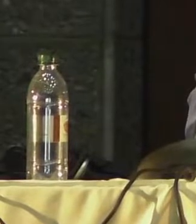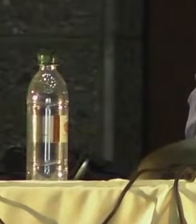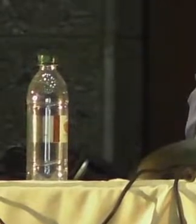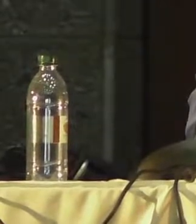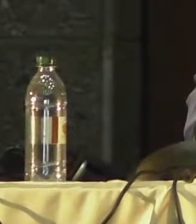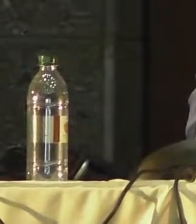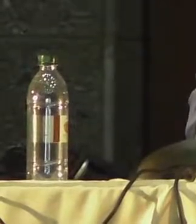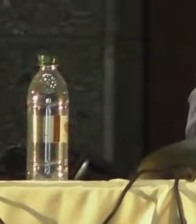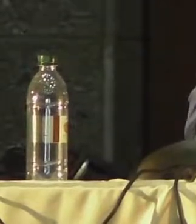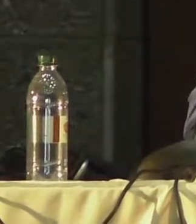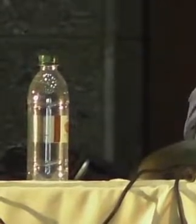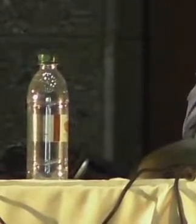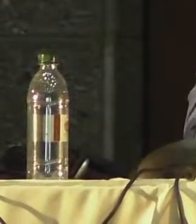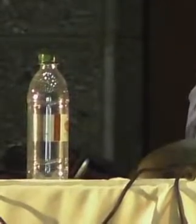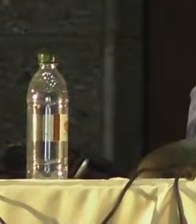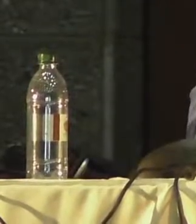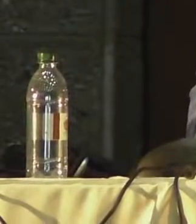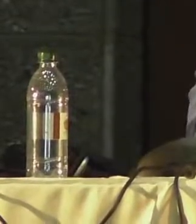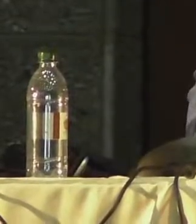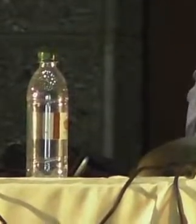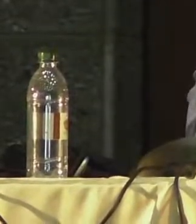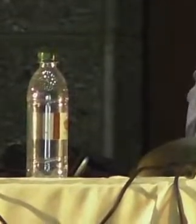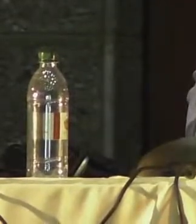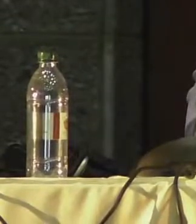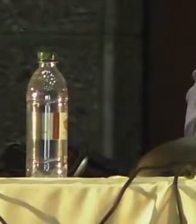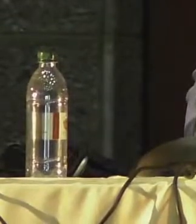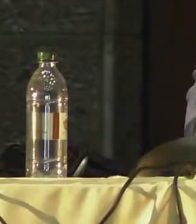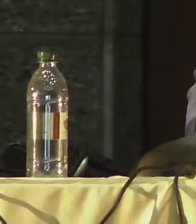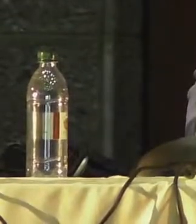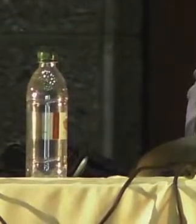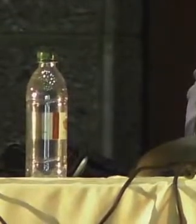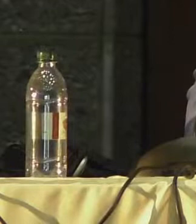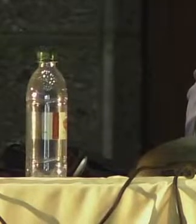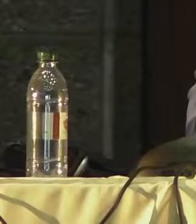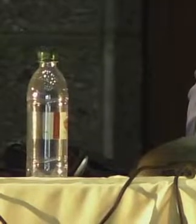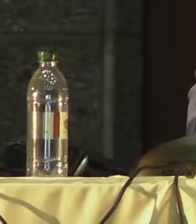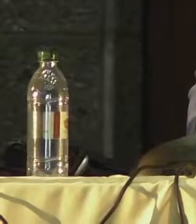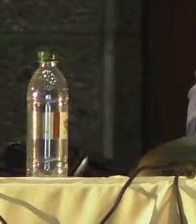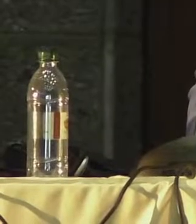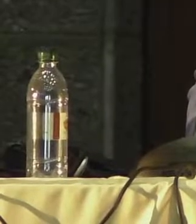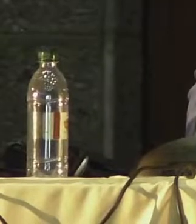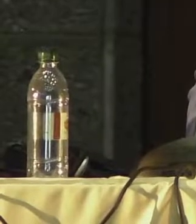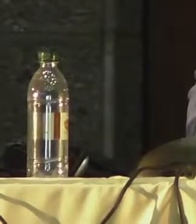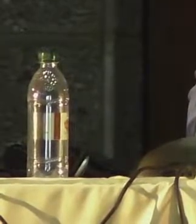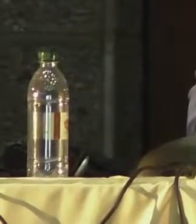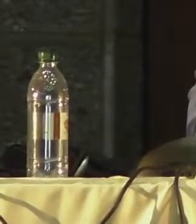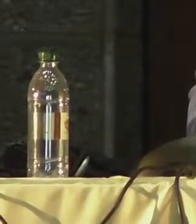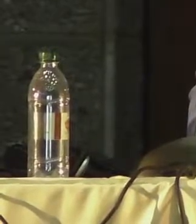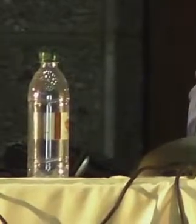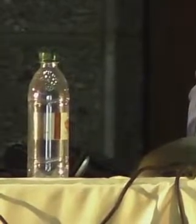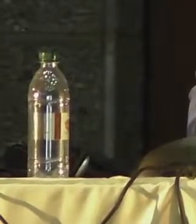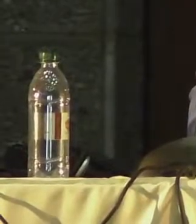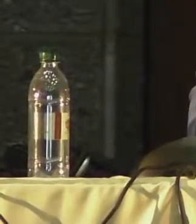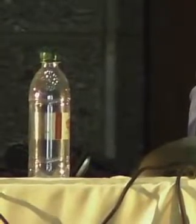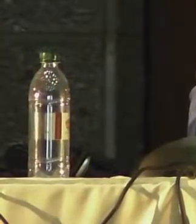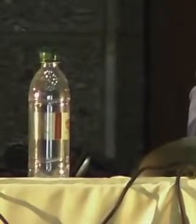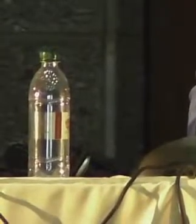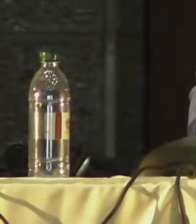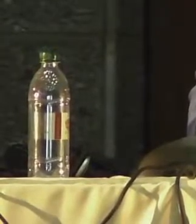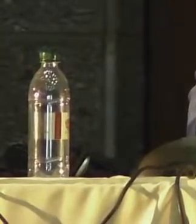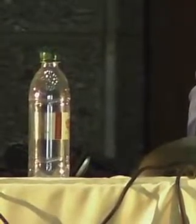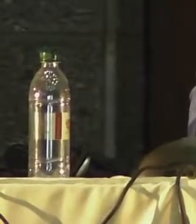to 3.187 billion. And the increase was 4.85. The increase was for